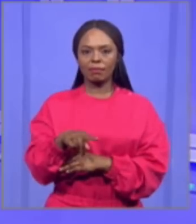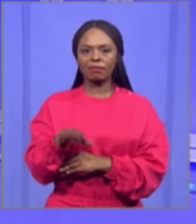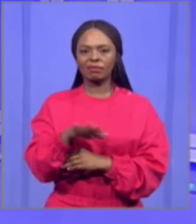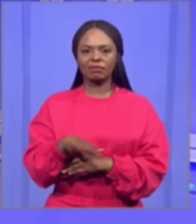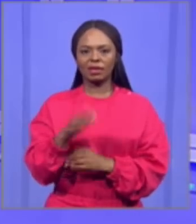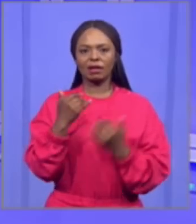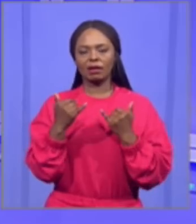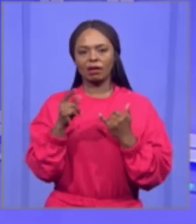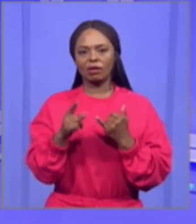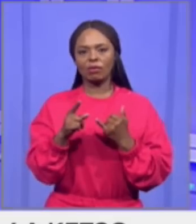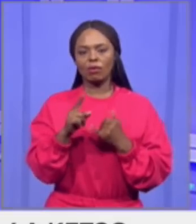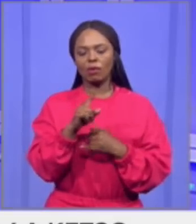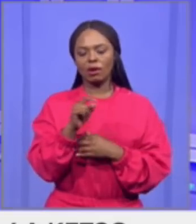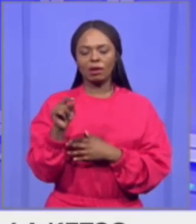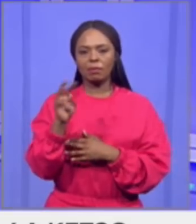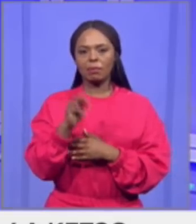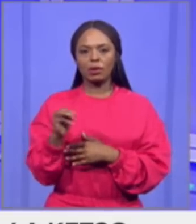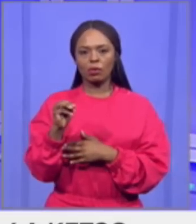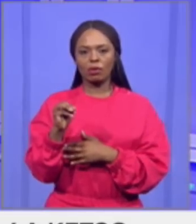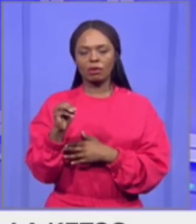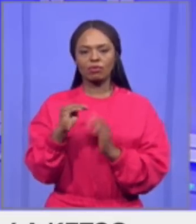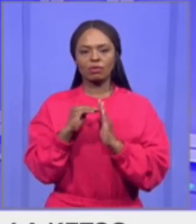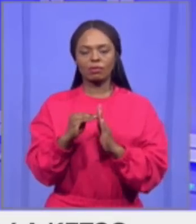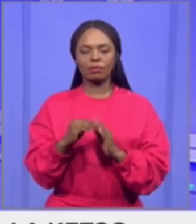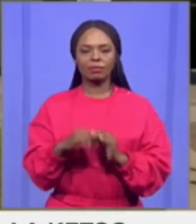ka diranta tse di milione tse 100.